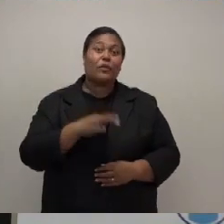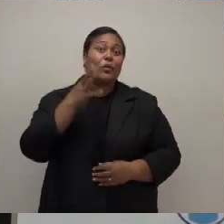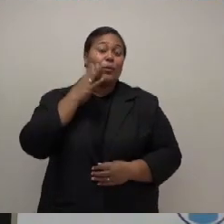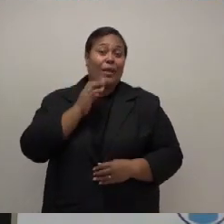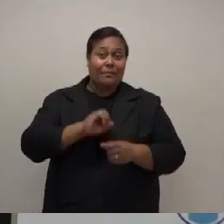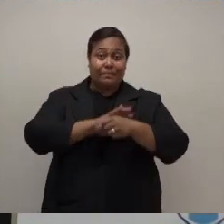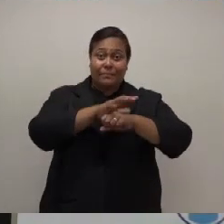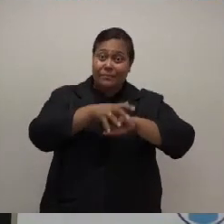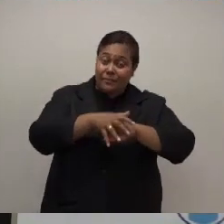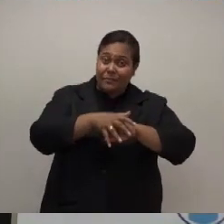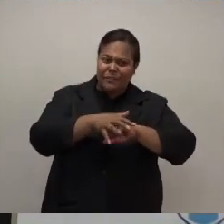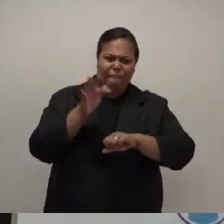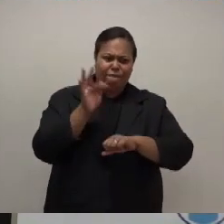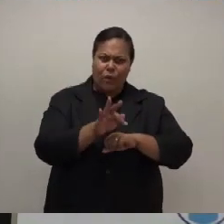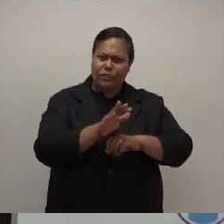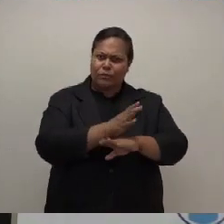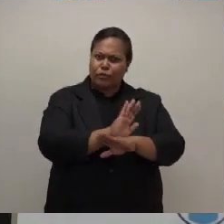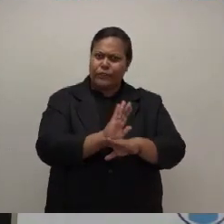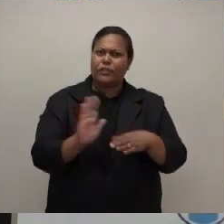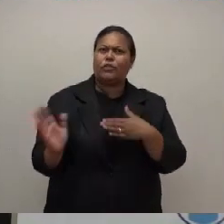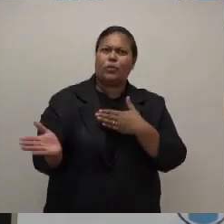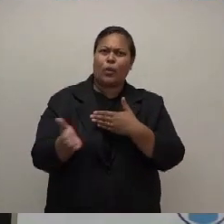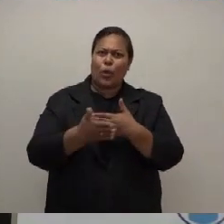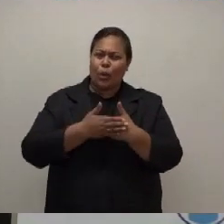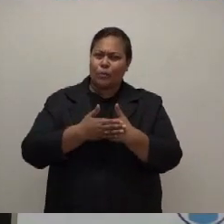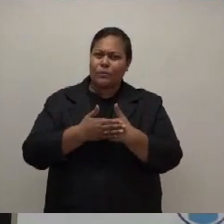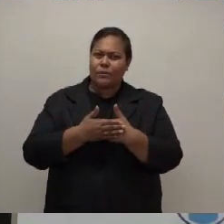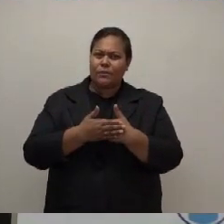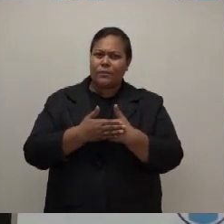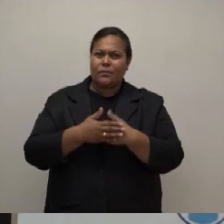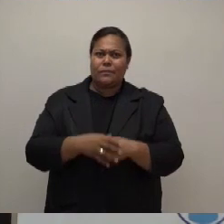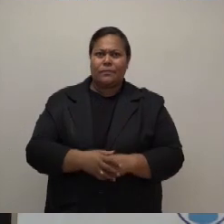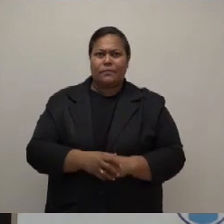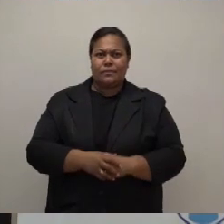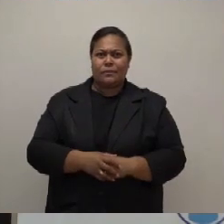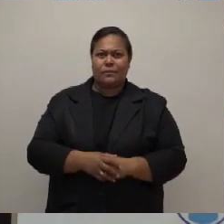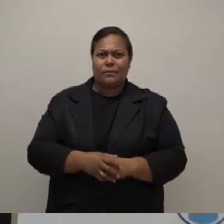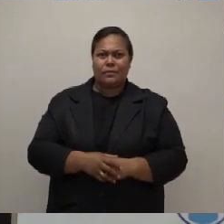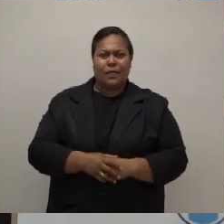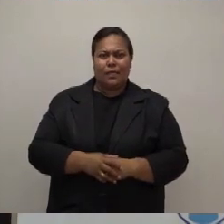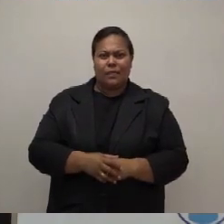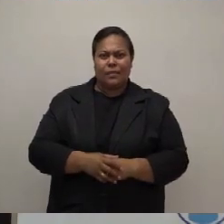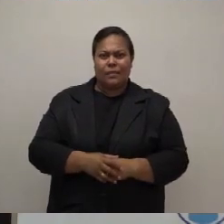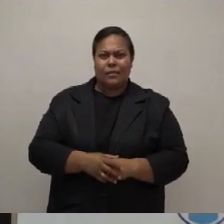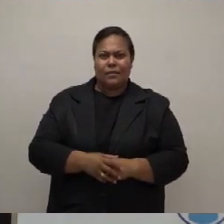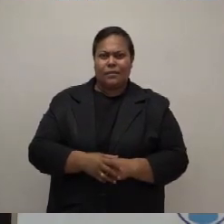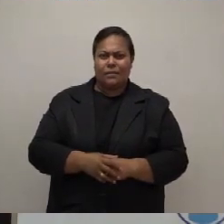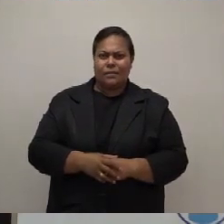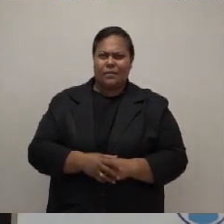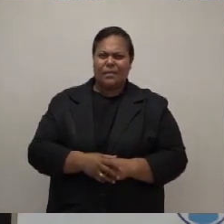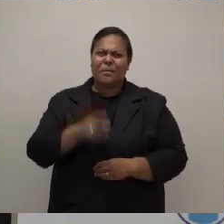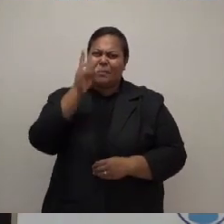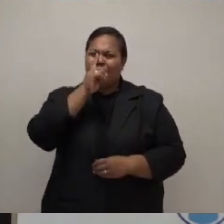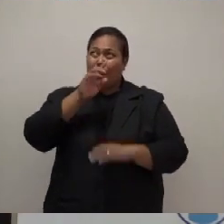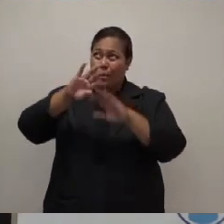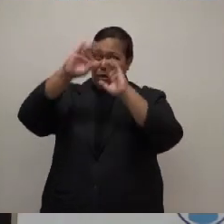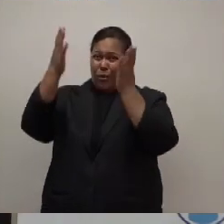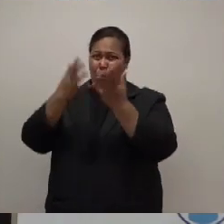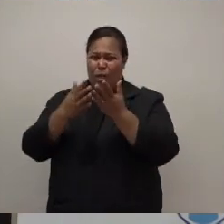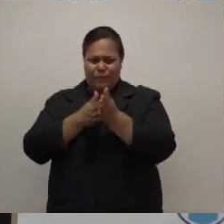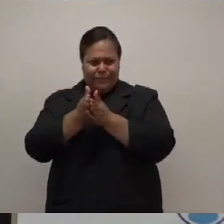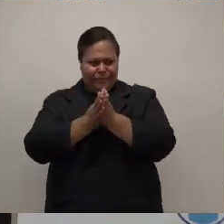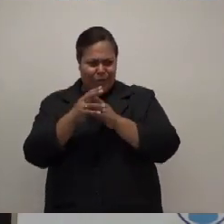COVID-19 forced the industry to shut, it wasn't just a blow to the millions of viewers around the world who await these hit shows in